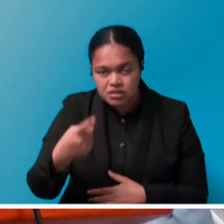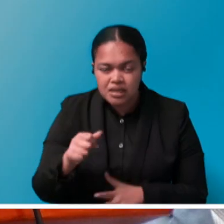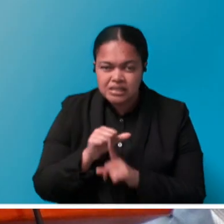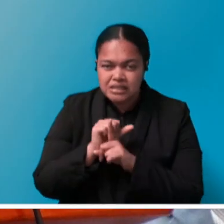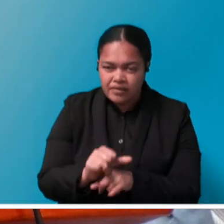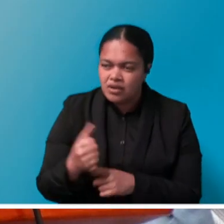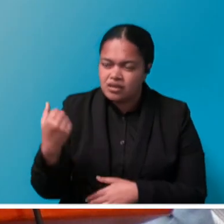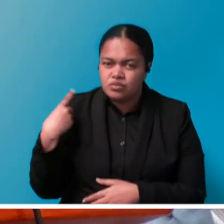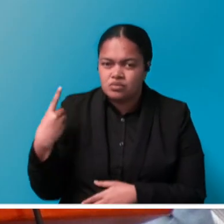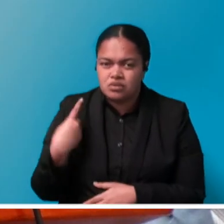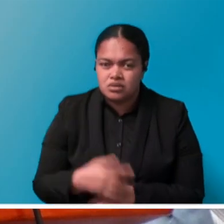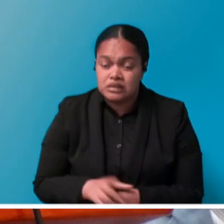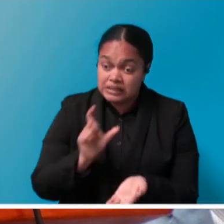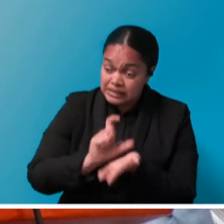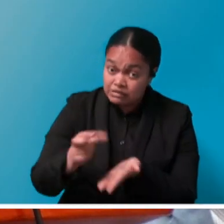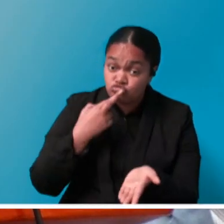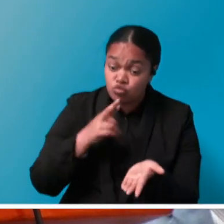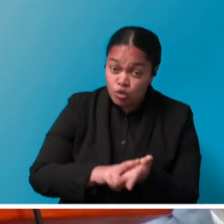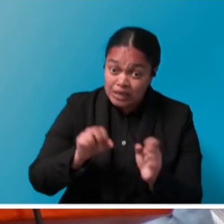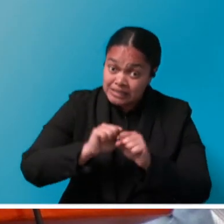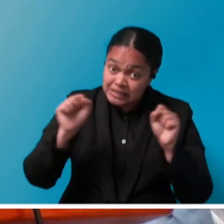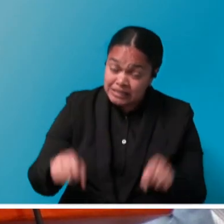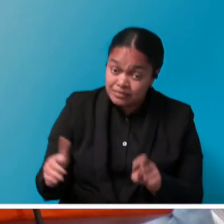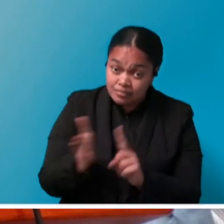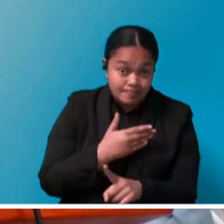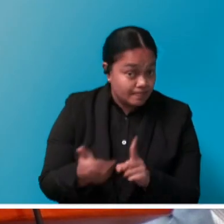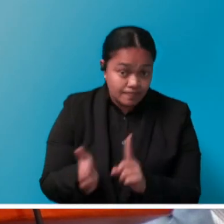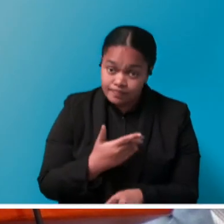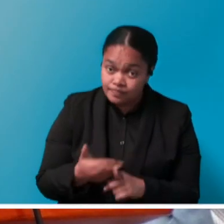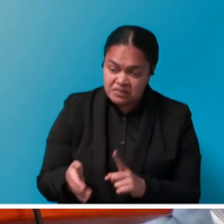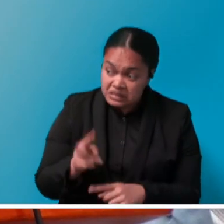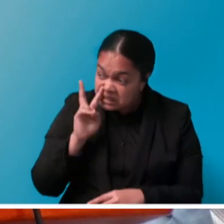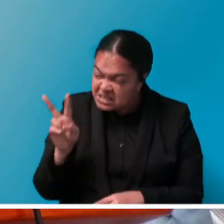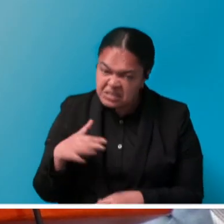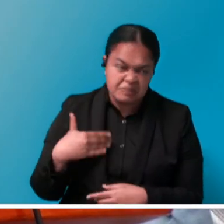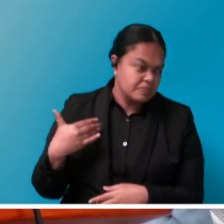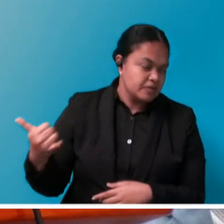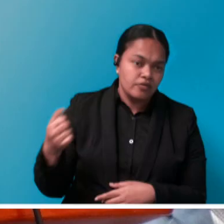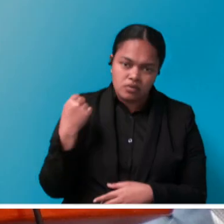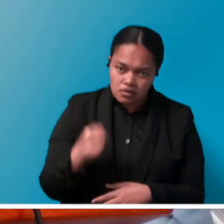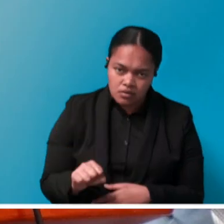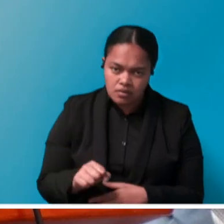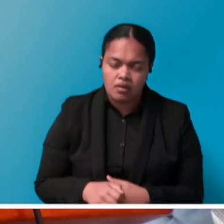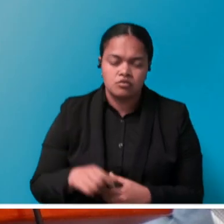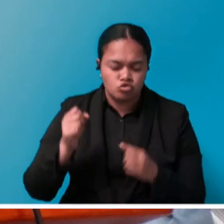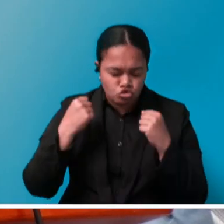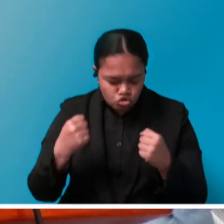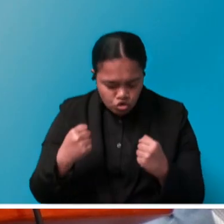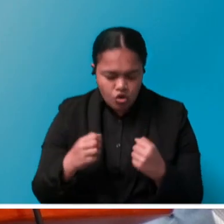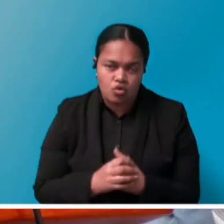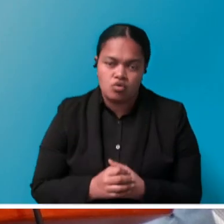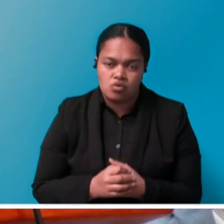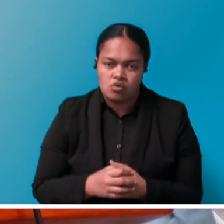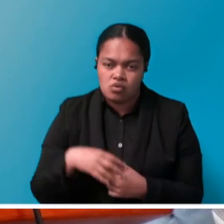duties. Clear reporting systems so that abuse is never ignored or hidden. Strong disciplinary action against anyone who fails